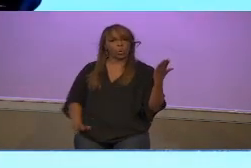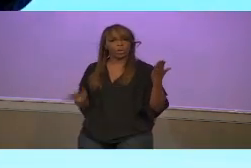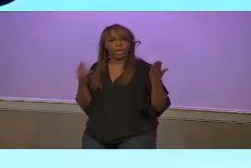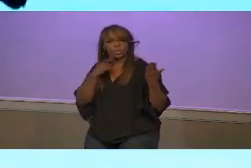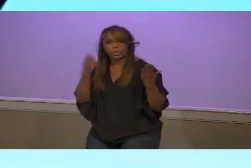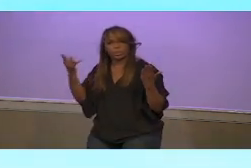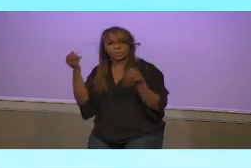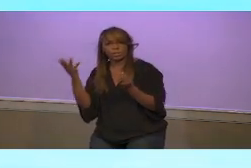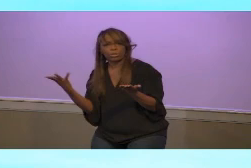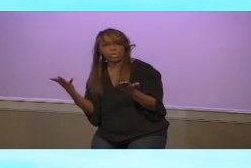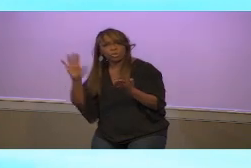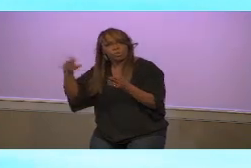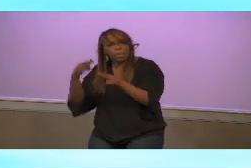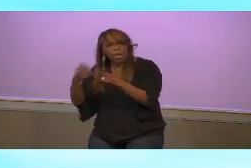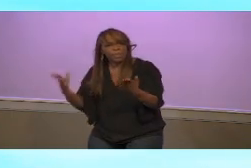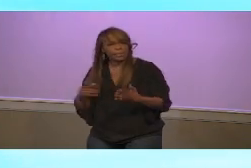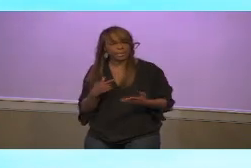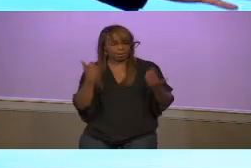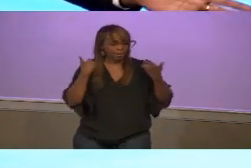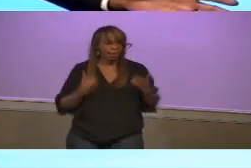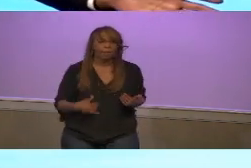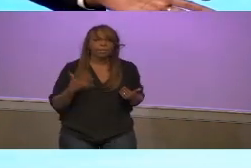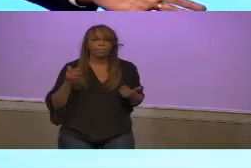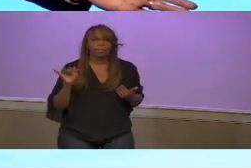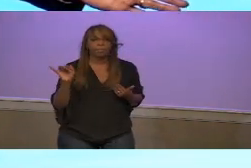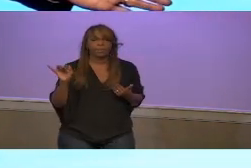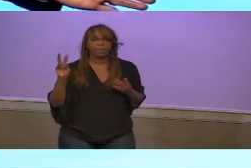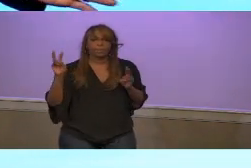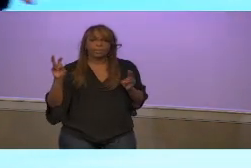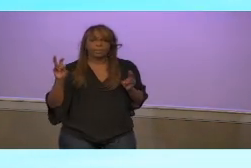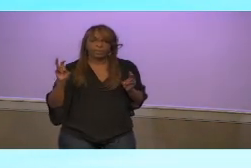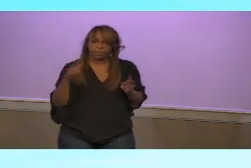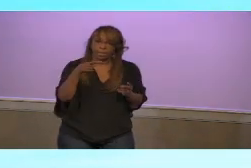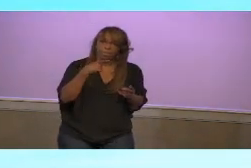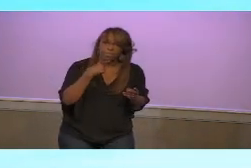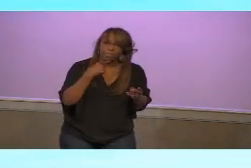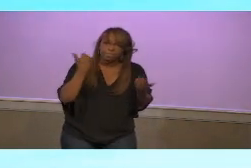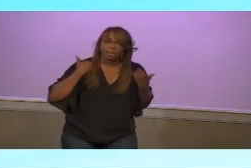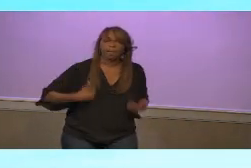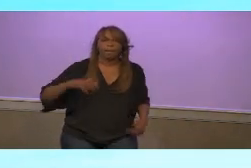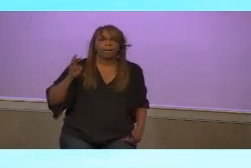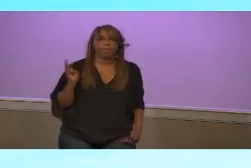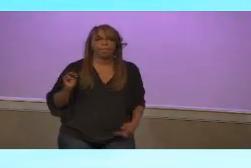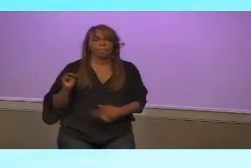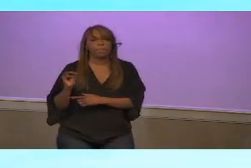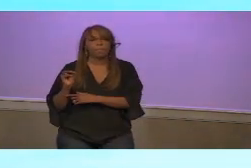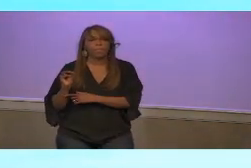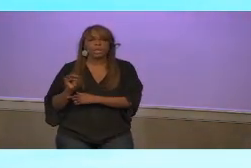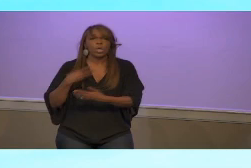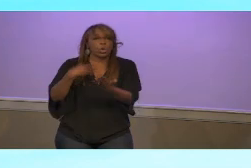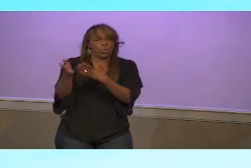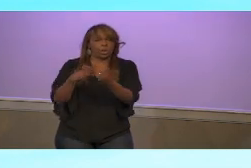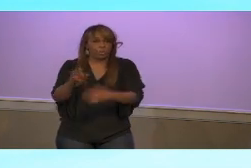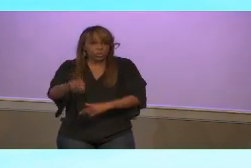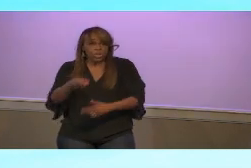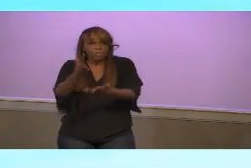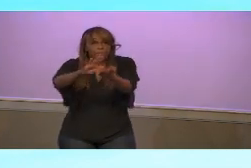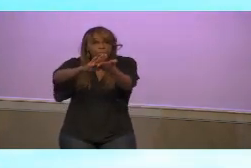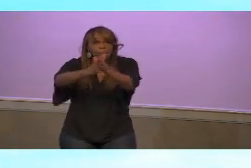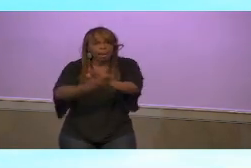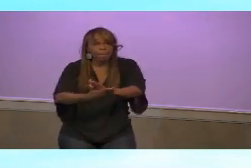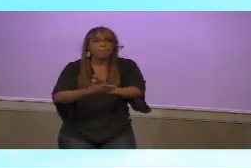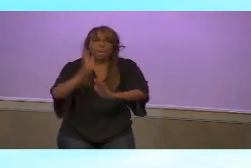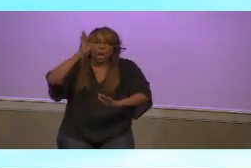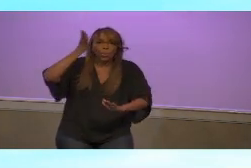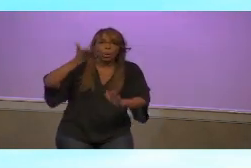say you are? What is your name? He said, I am that. I am. Whatever you need me to become, I